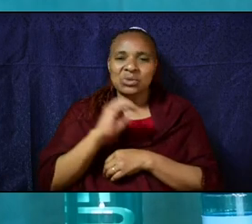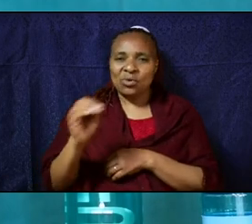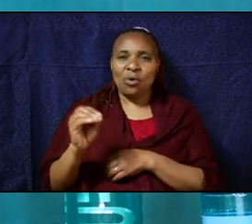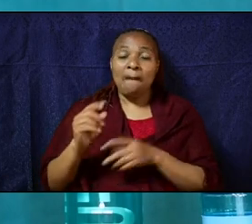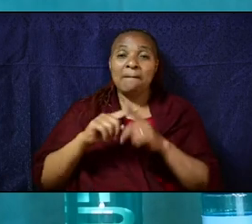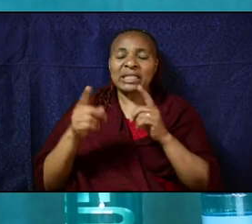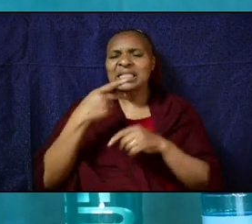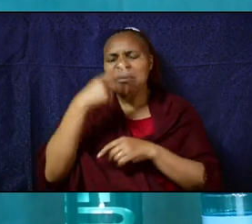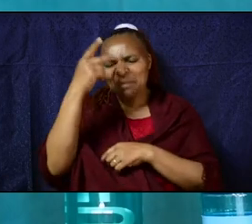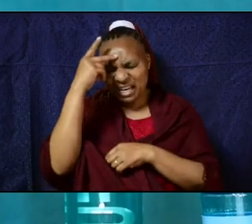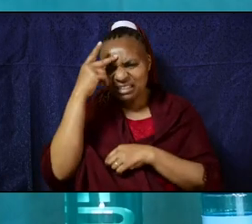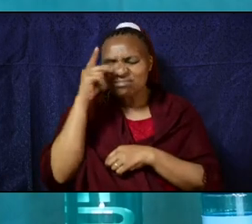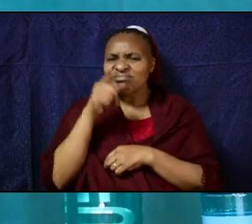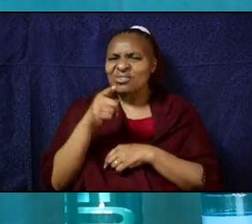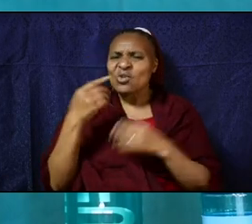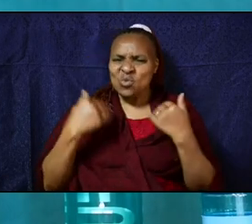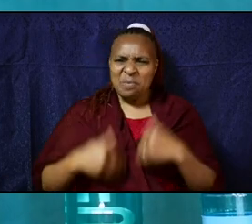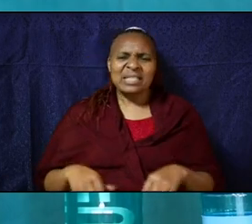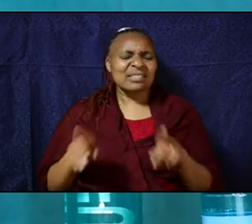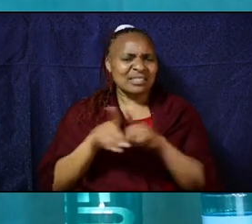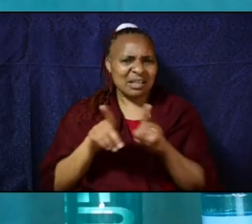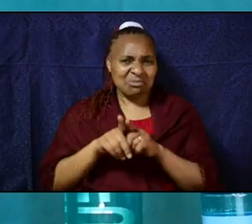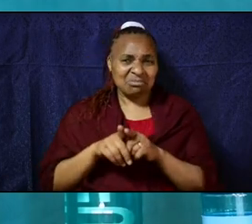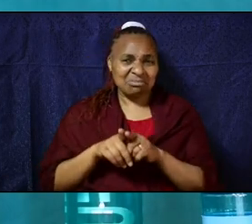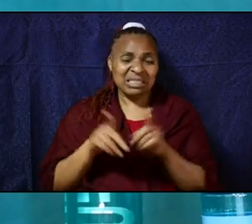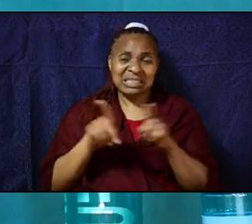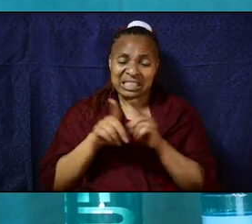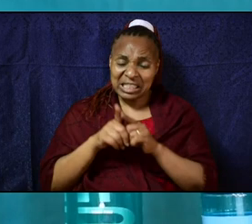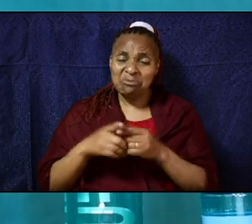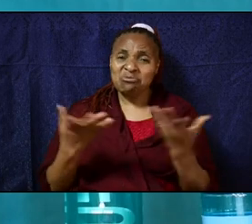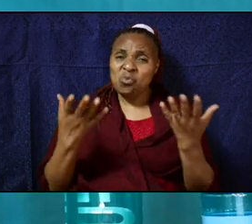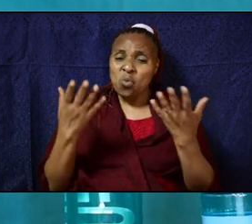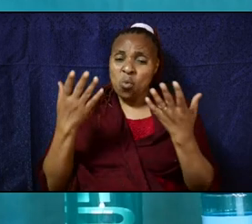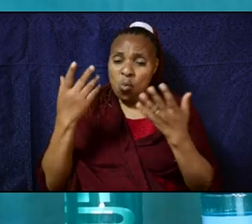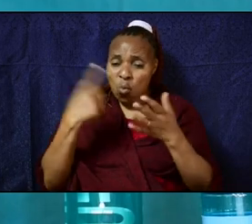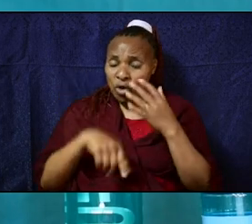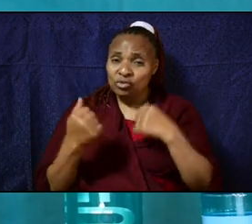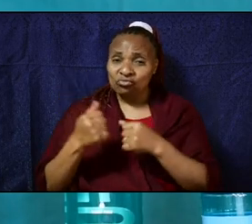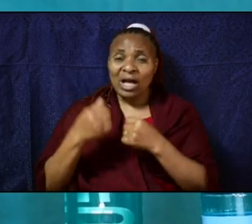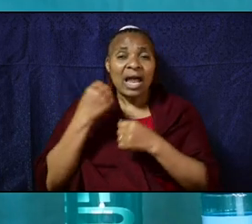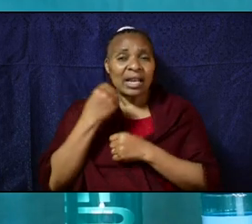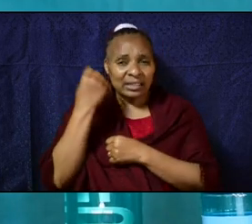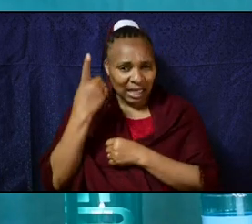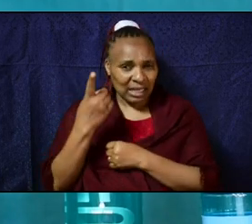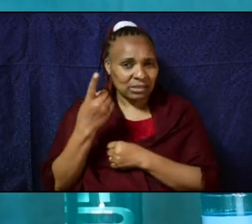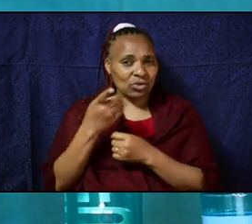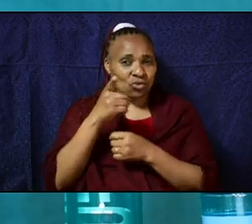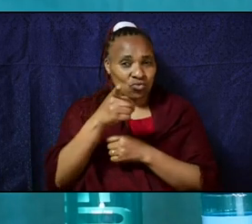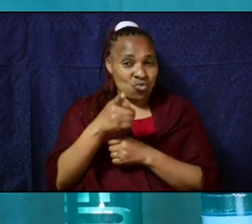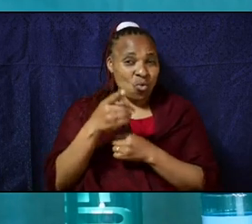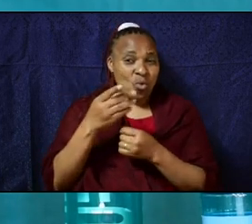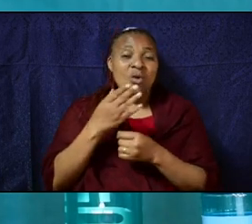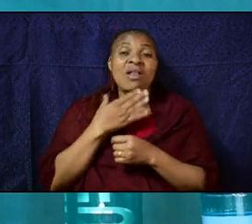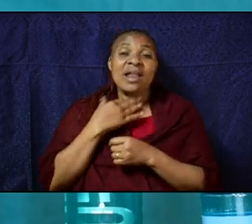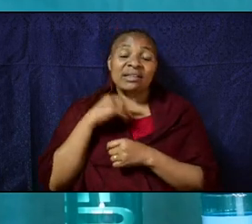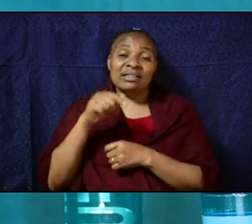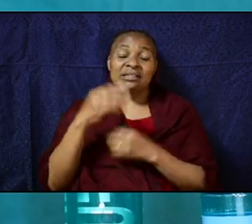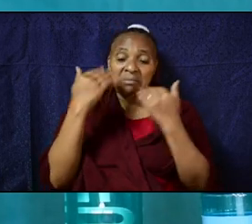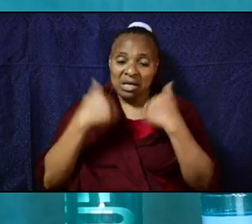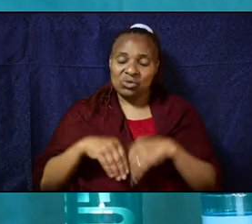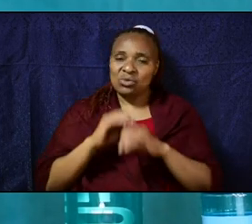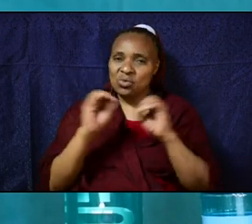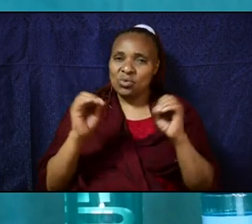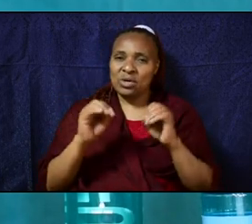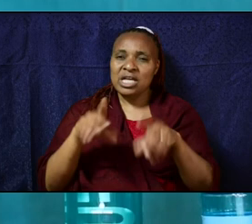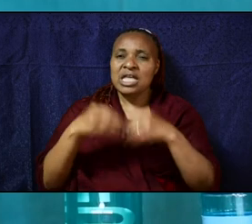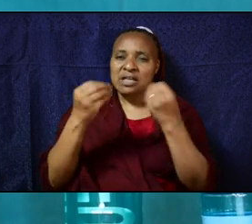the parents, they're human too. They've been through the same phase you've been through. So they understand you might not necessarily like this person. So they usually